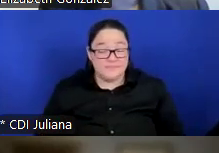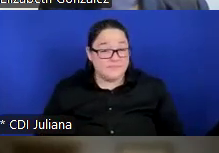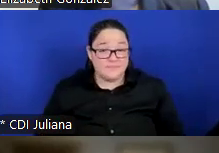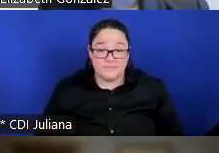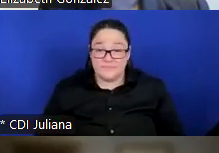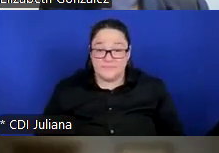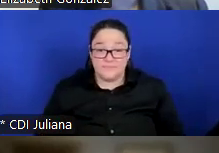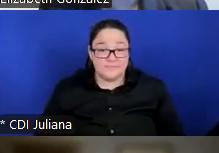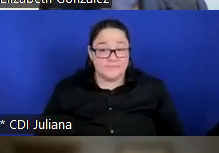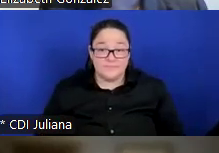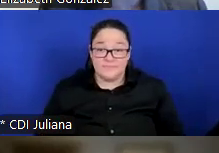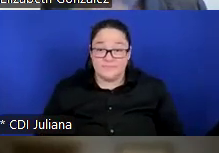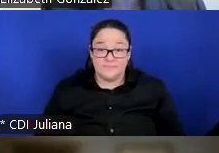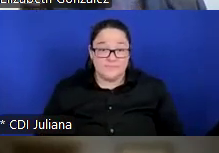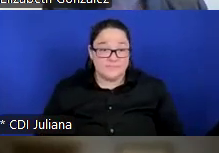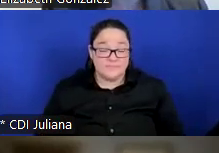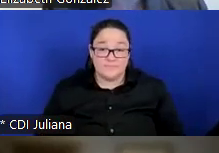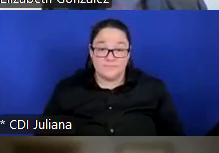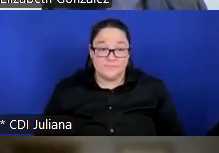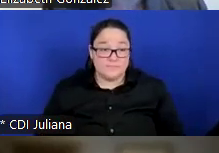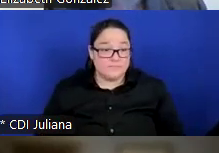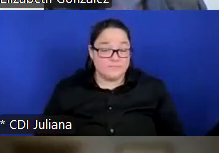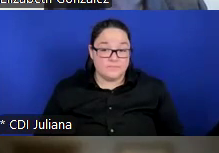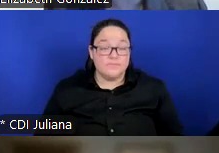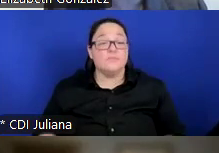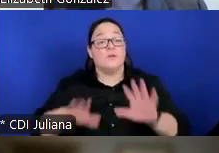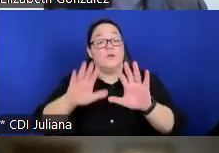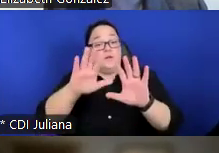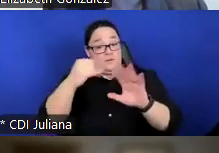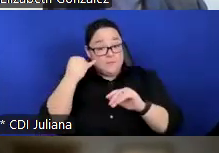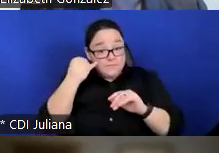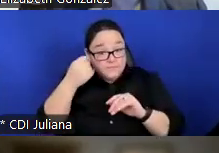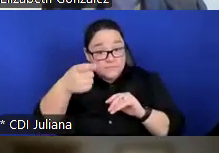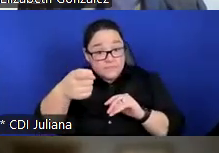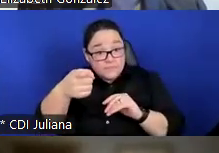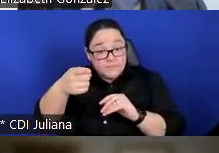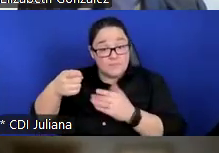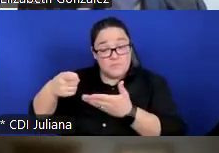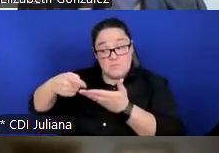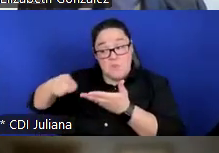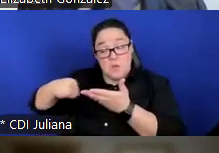If you are making payments on your credit cards,